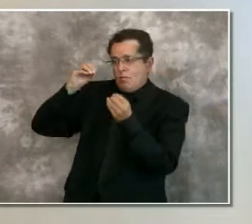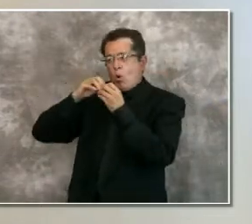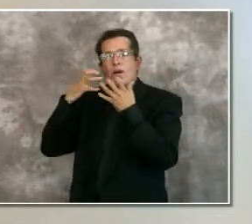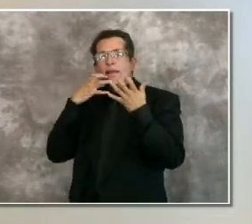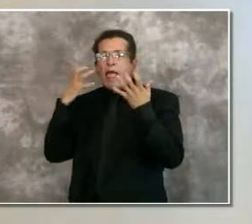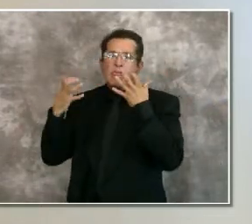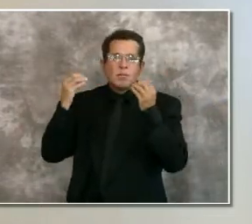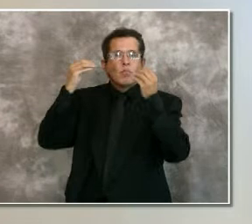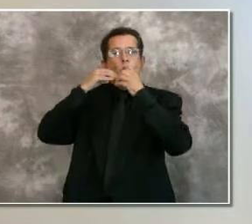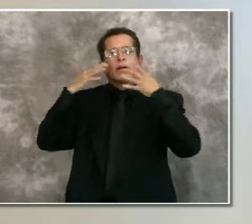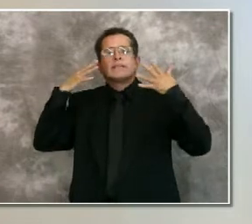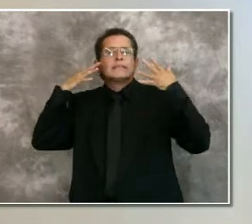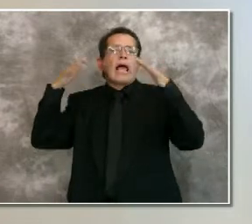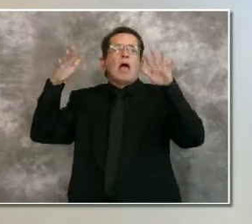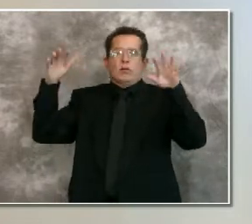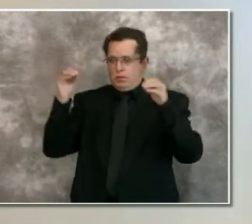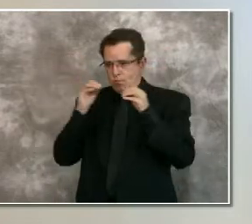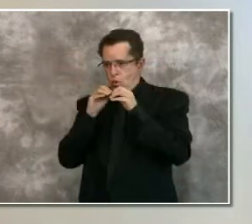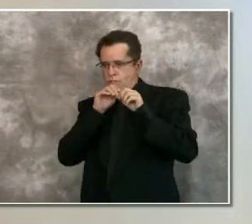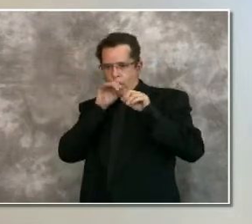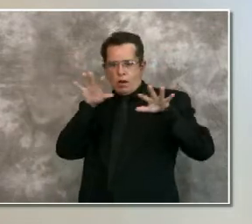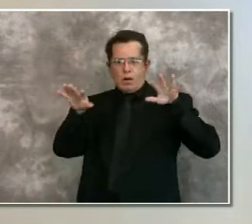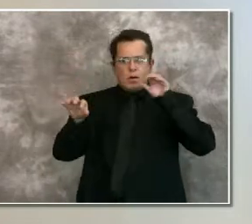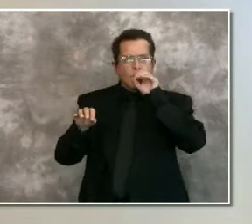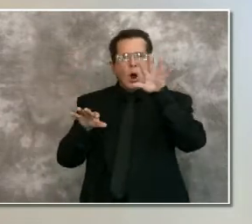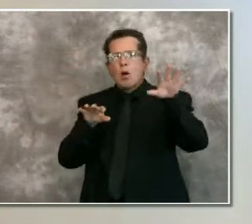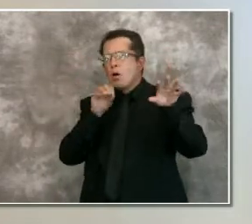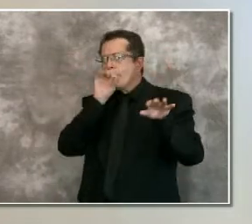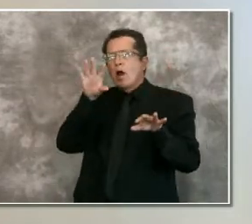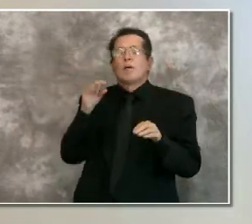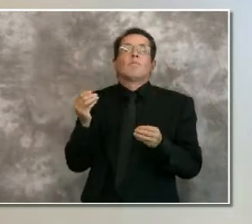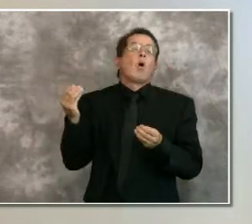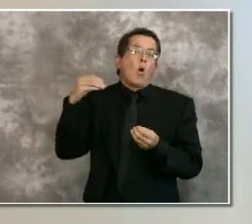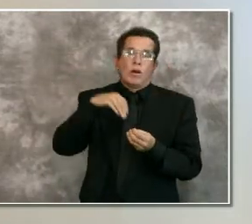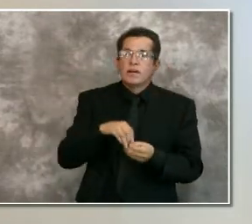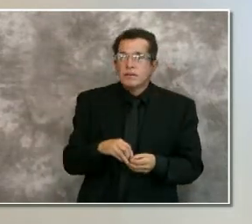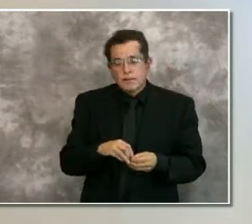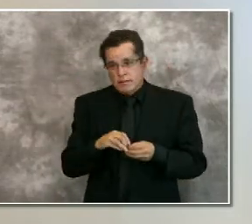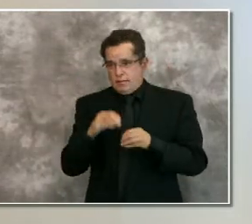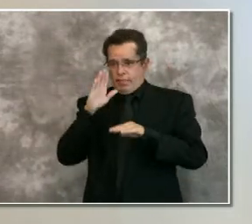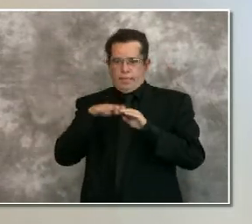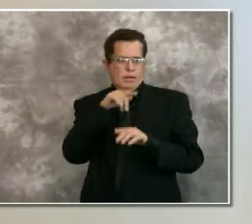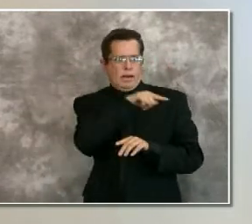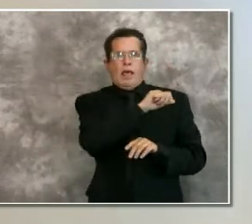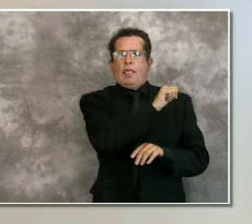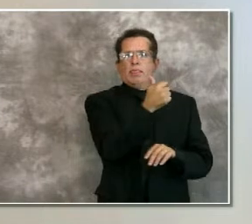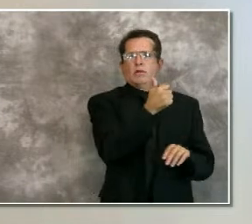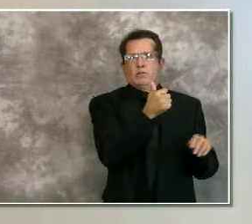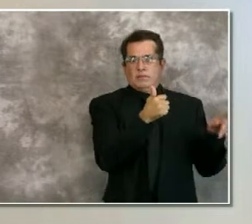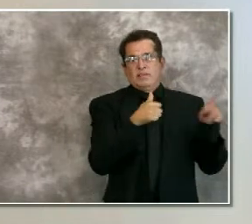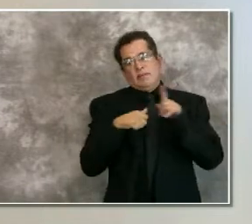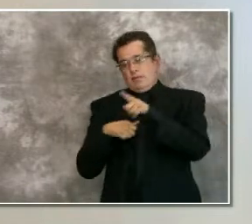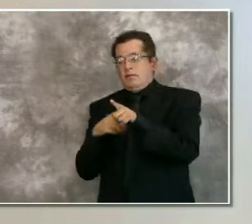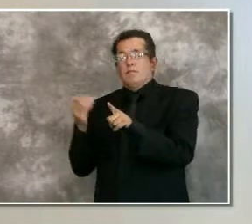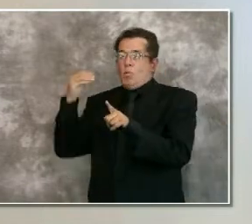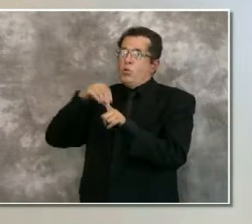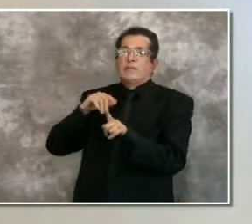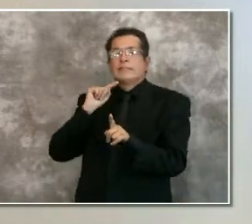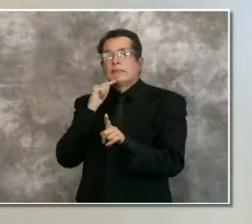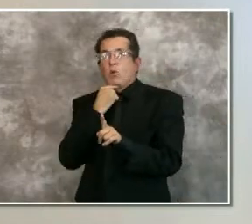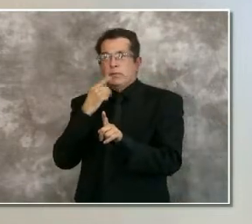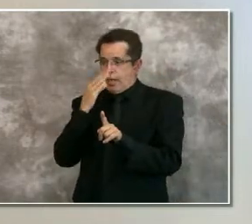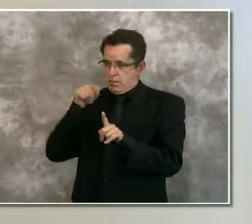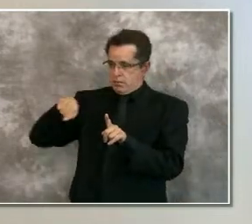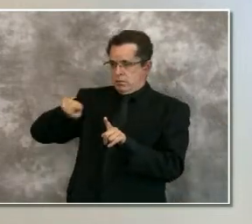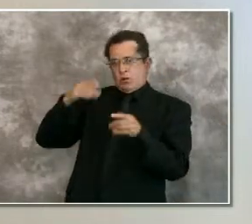which spreads droplet more efficiently and effectively than you would see in other settings. And then people who do not know each